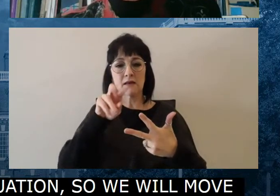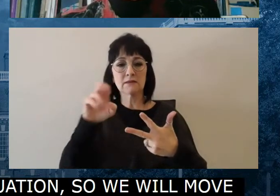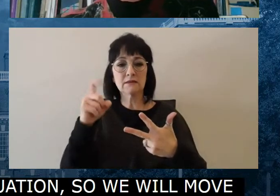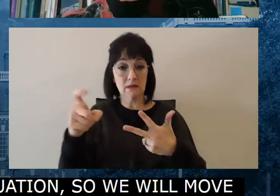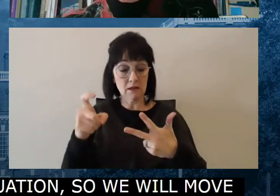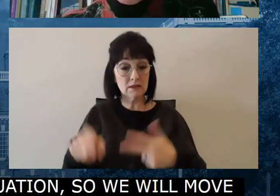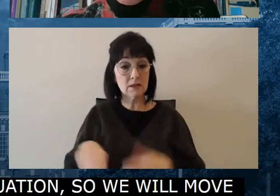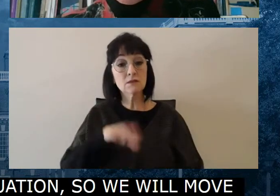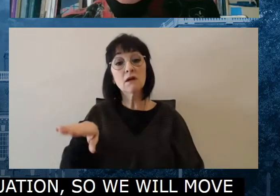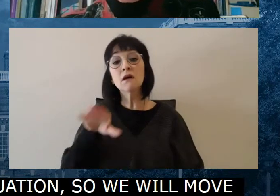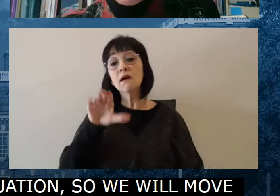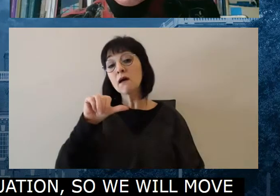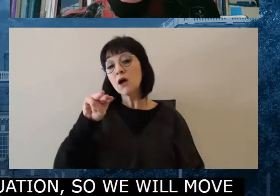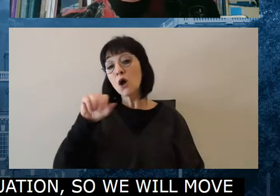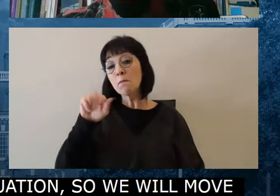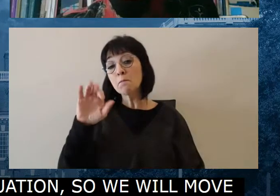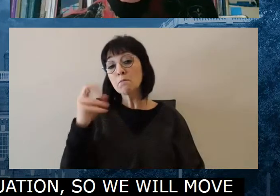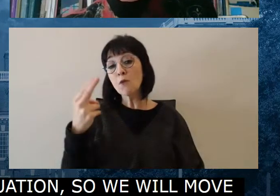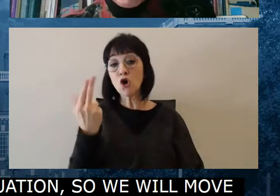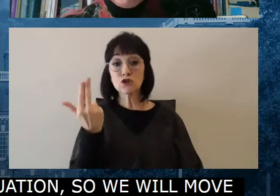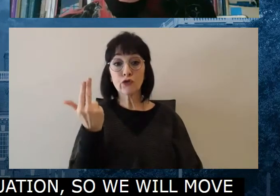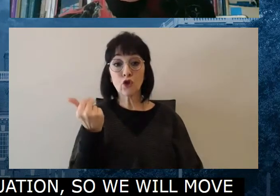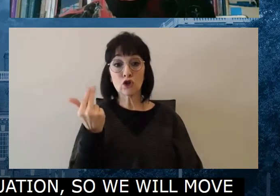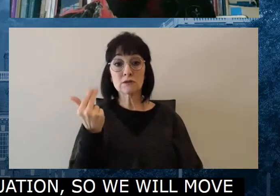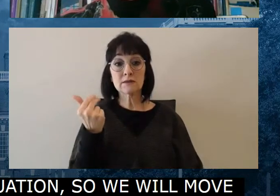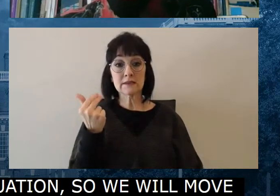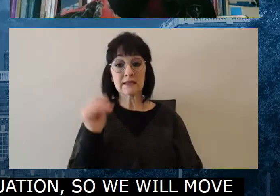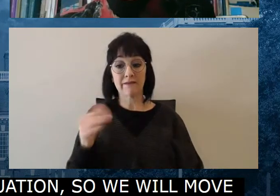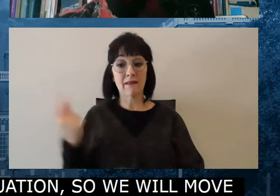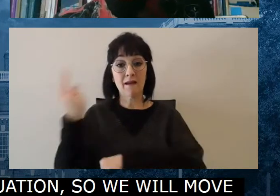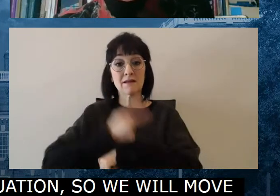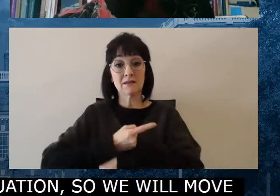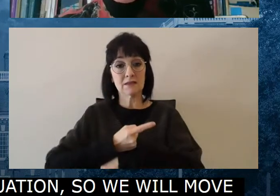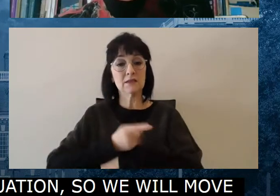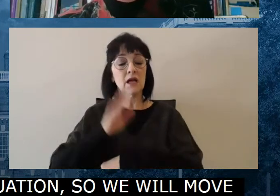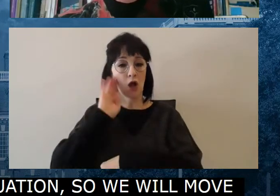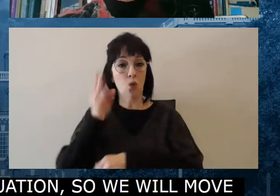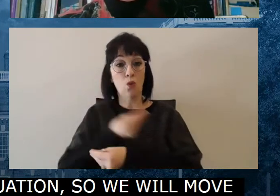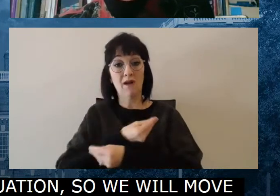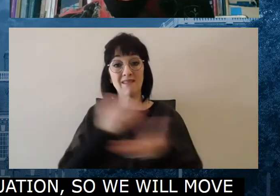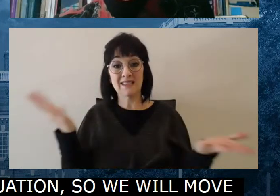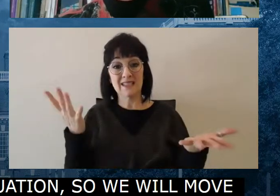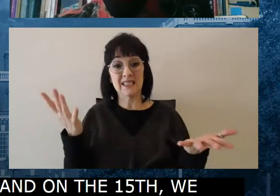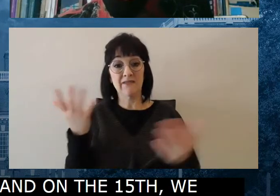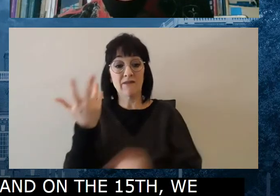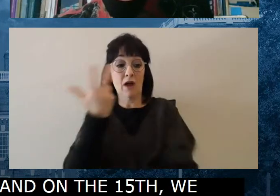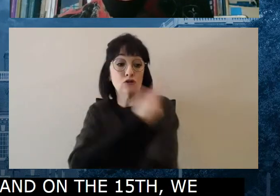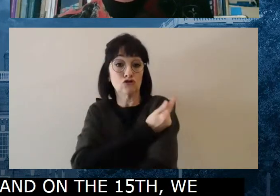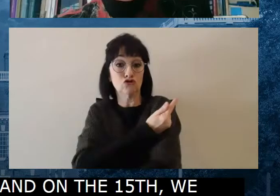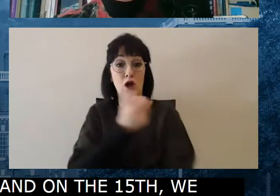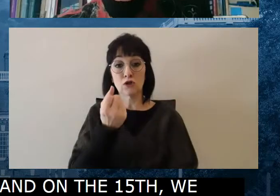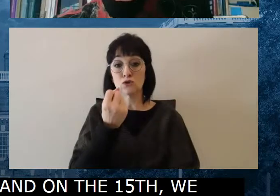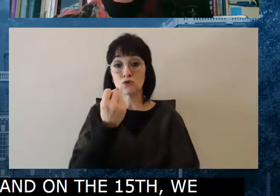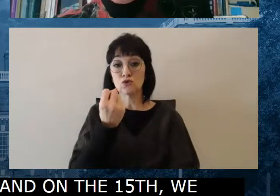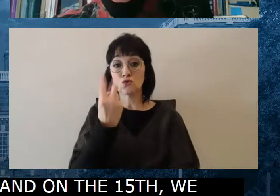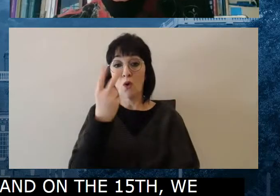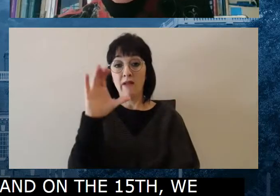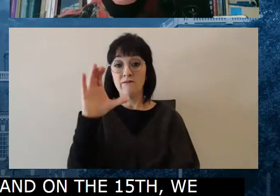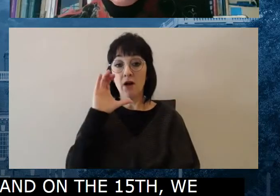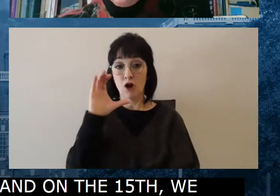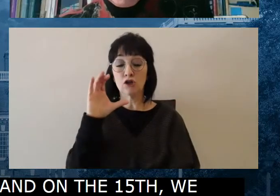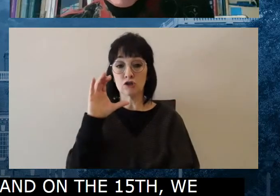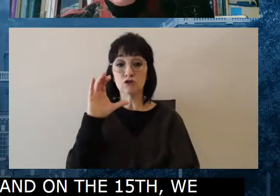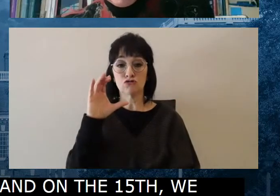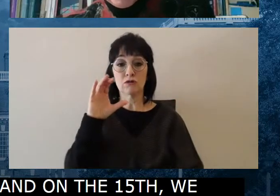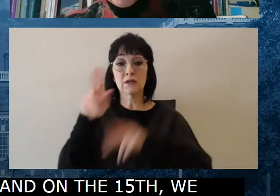will be able to interact and give shots to another 1,200 educators. So we're quite excited about the effort. We're